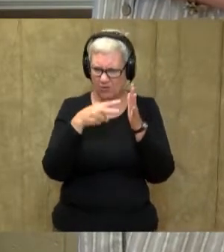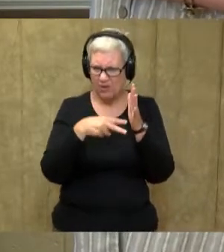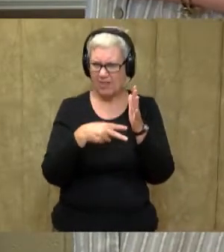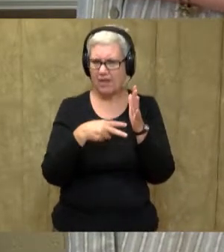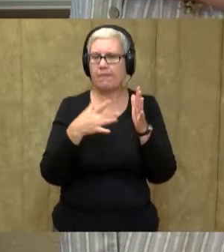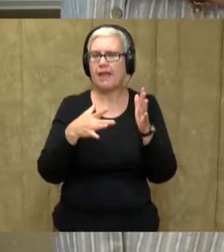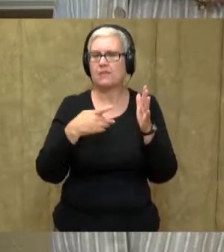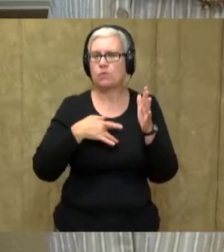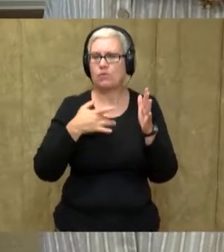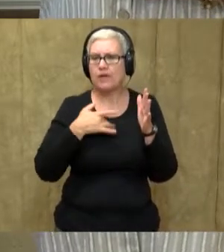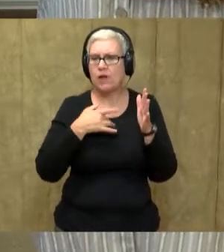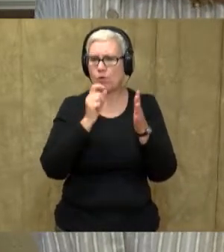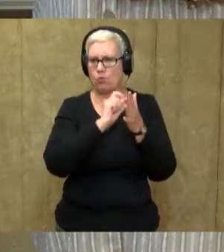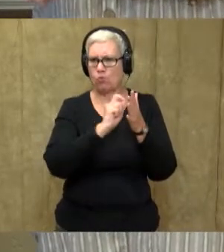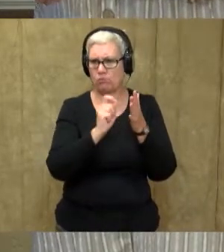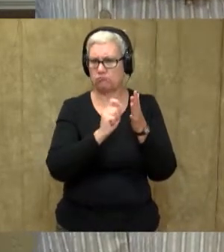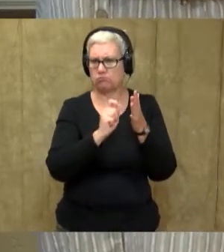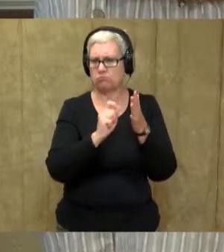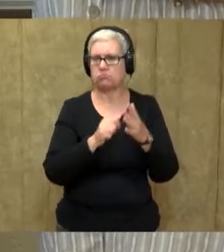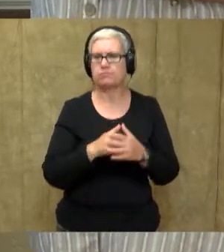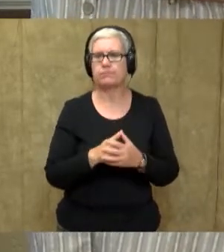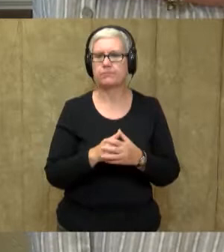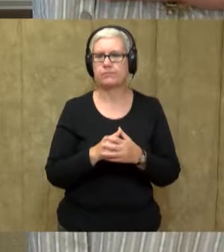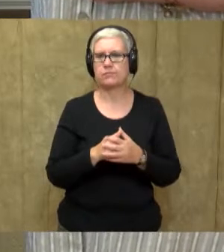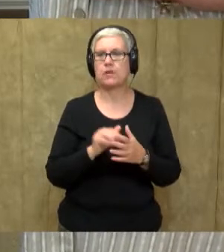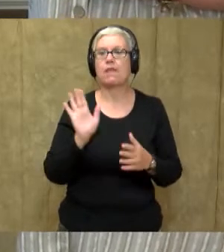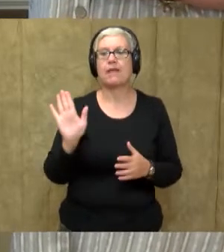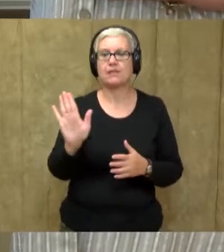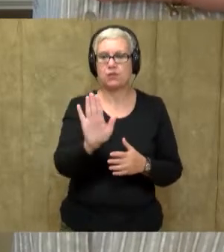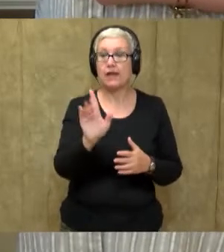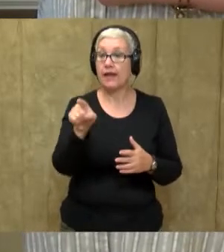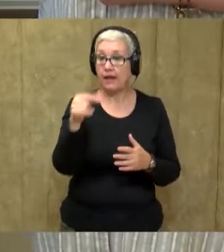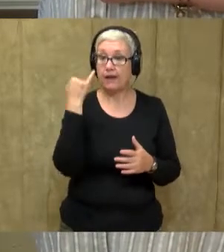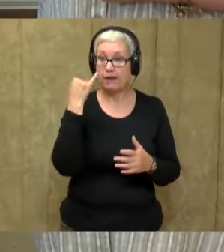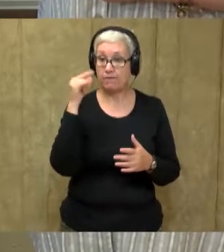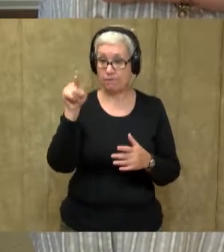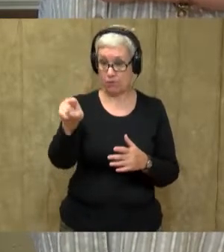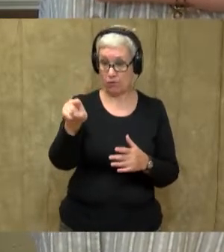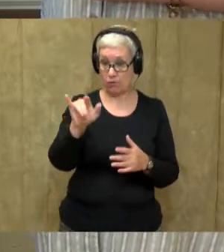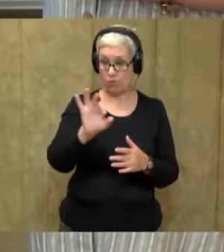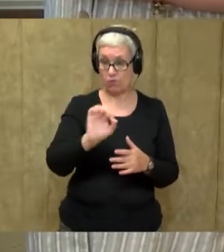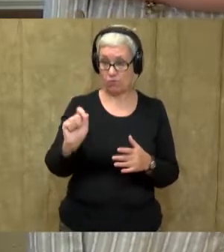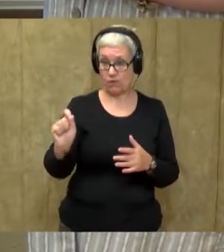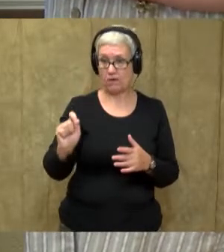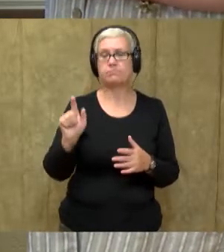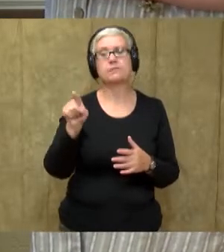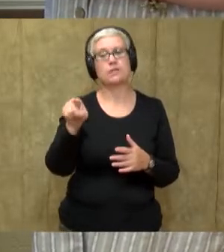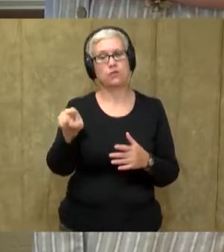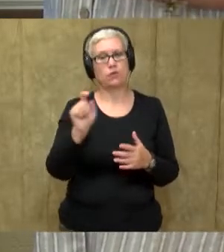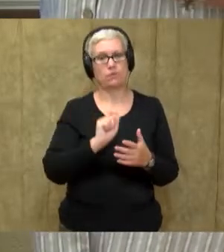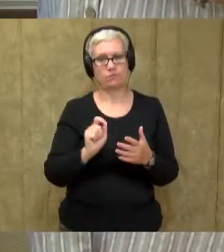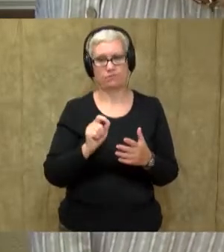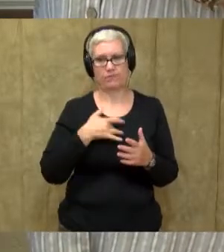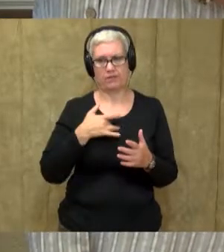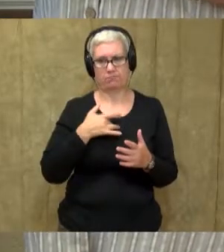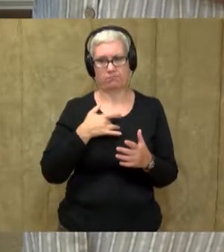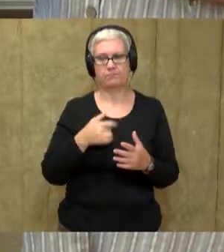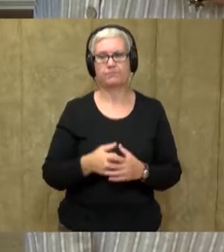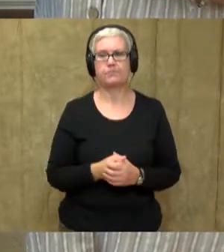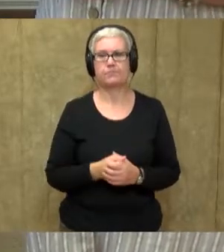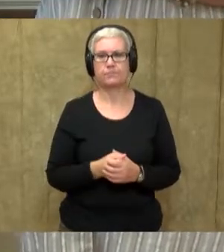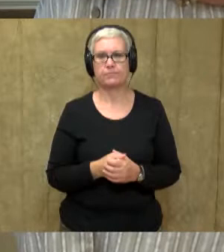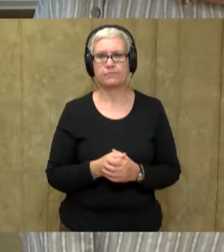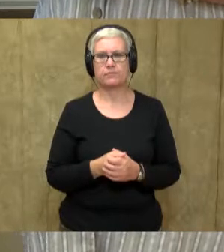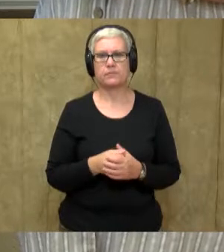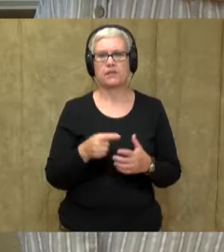is feeling about the topic. If you're writing it, that is your opinion, okay? That's the claim. Now, grounds are why